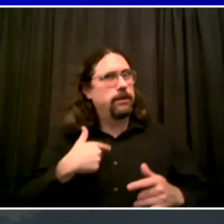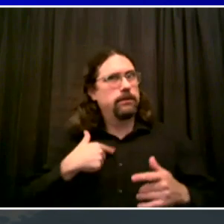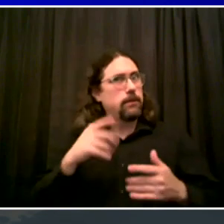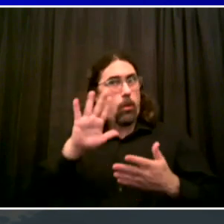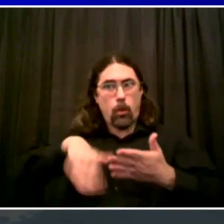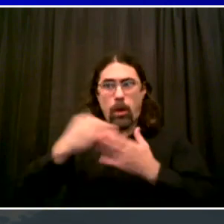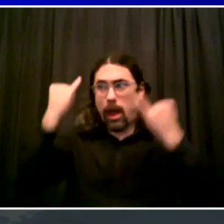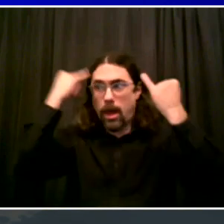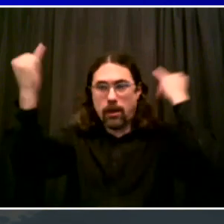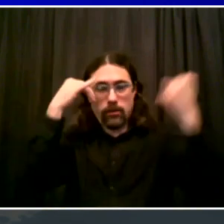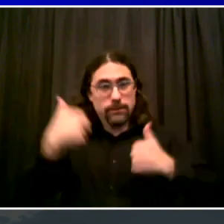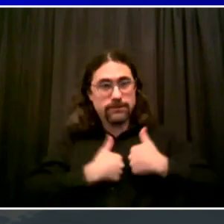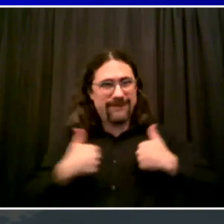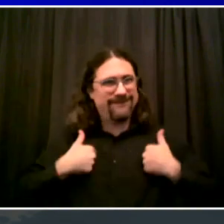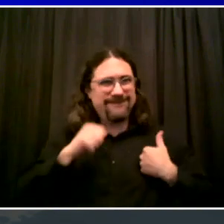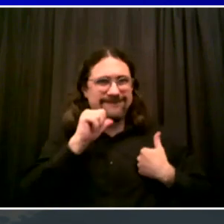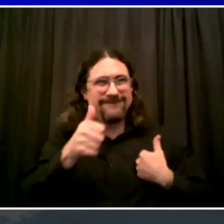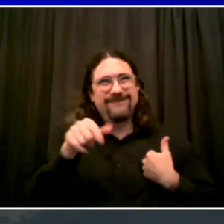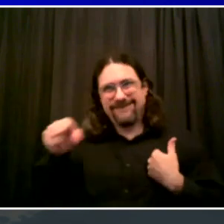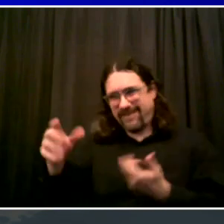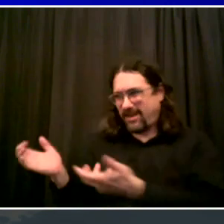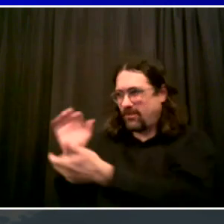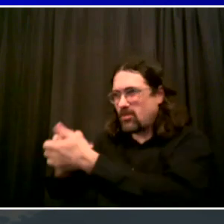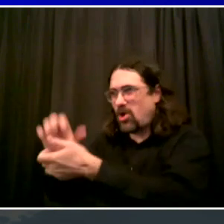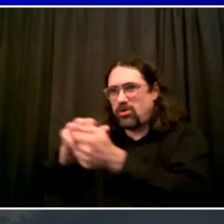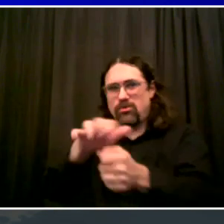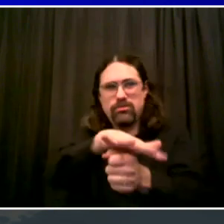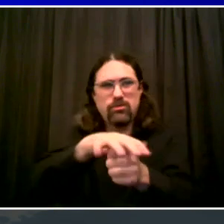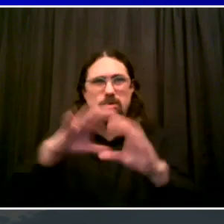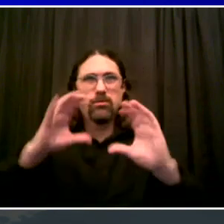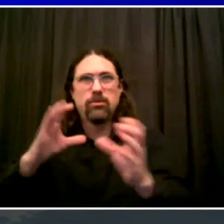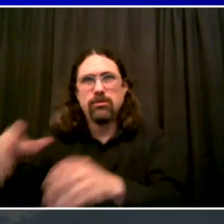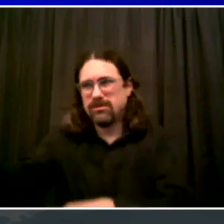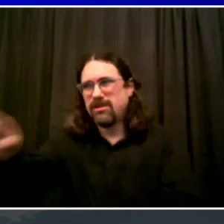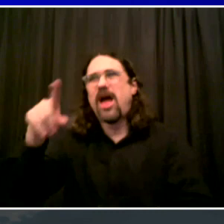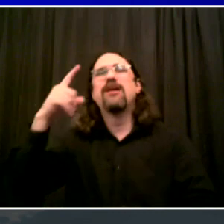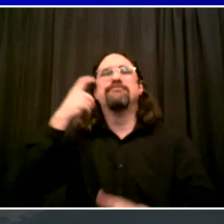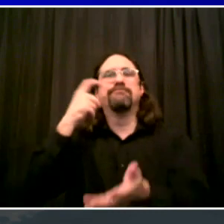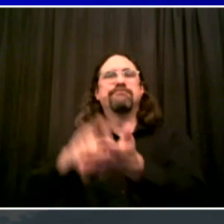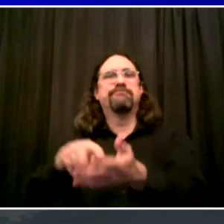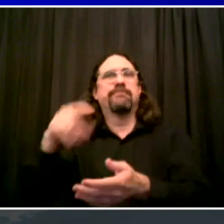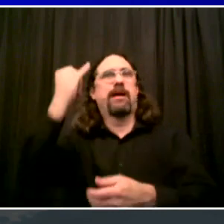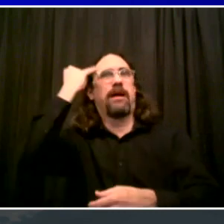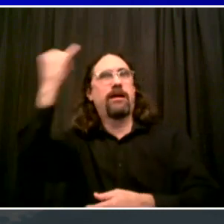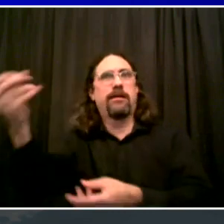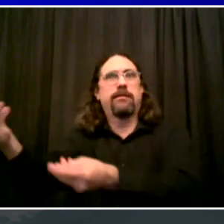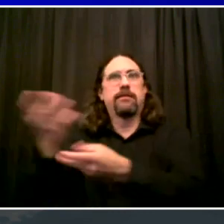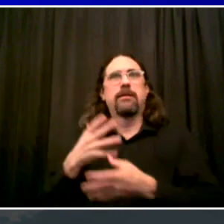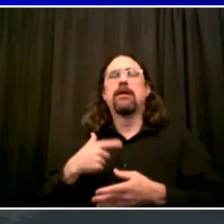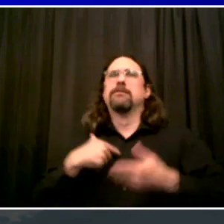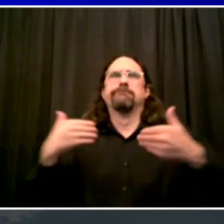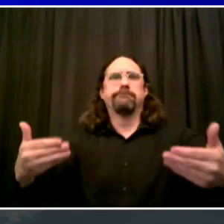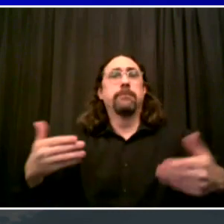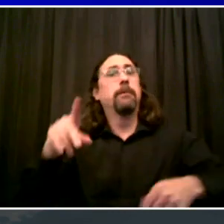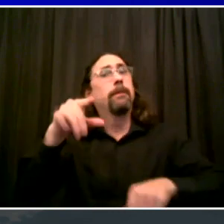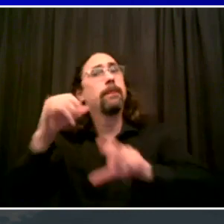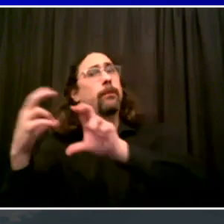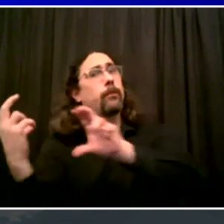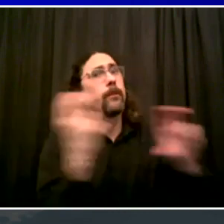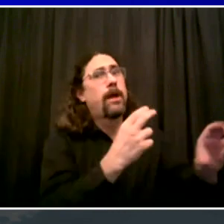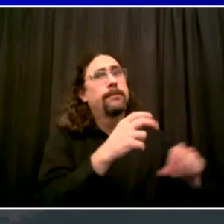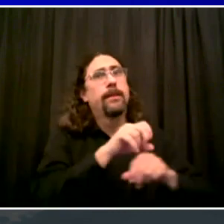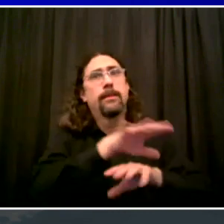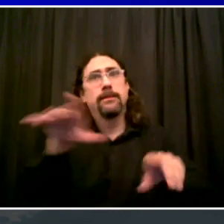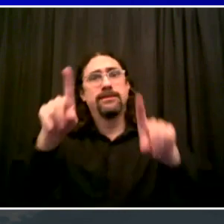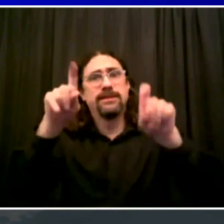always free, it's easy, it's fast, and it's coming to you. 2 trucks next week. We're going to ramp up to 10 trucks in the